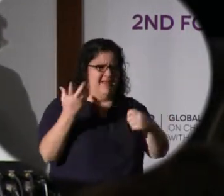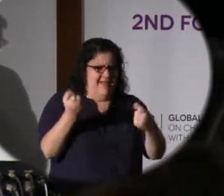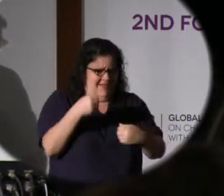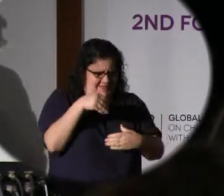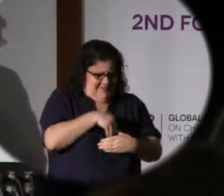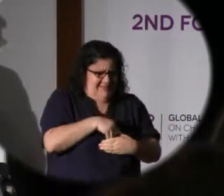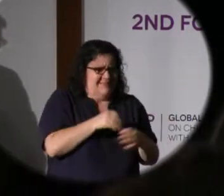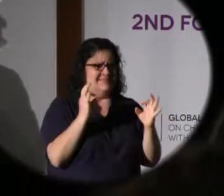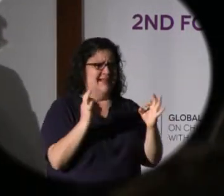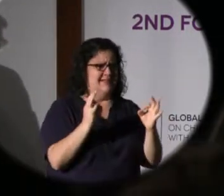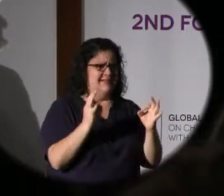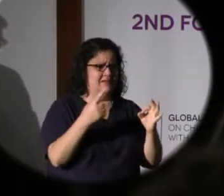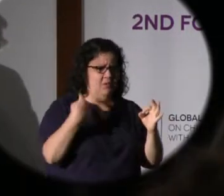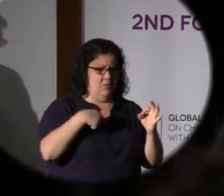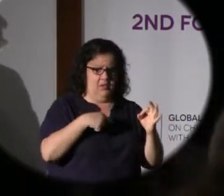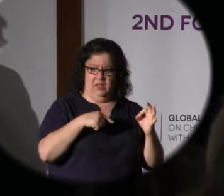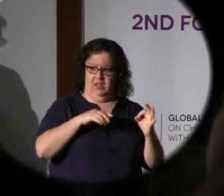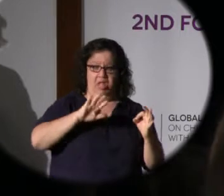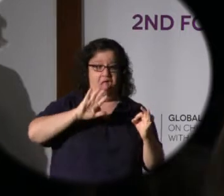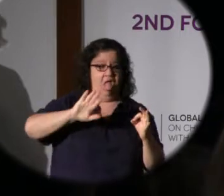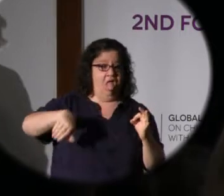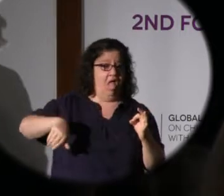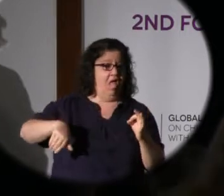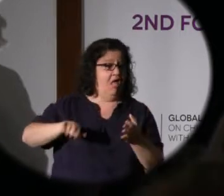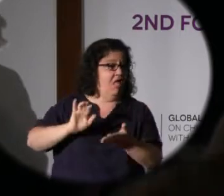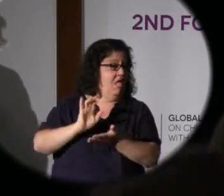of all that those people could contribute.